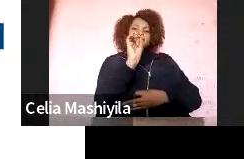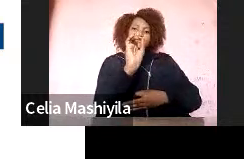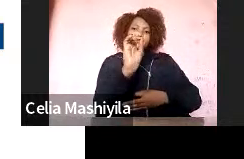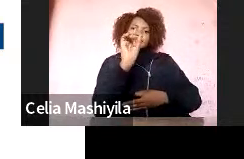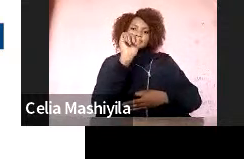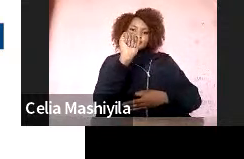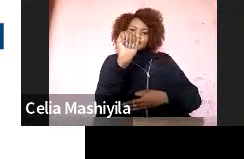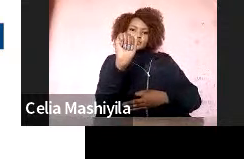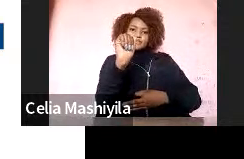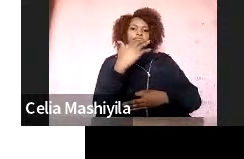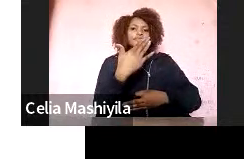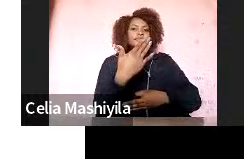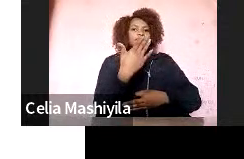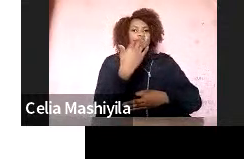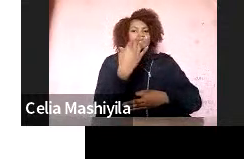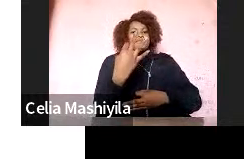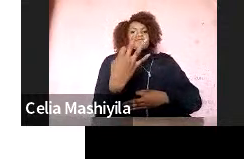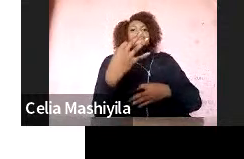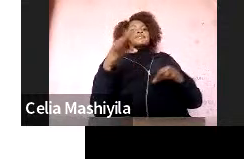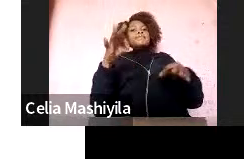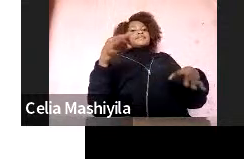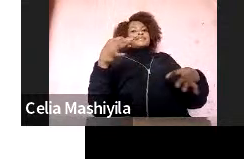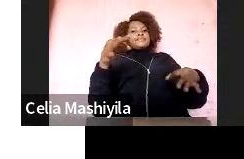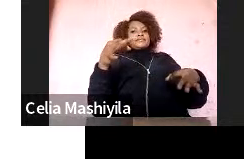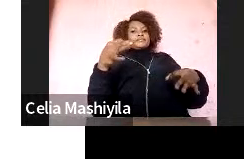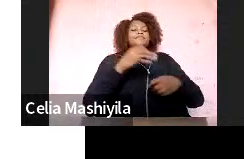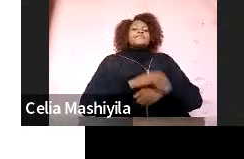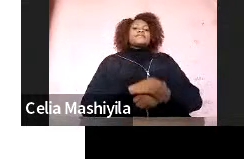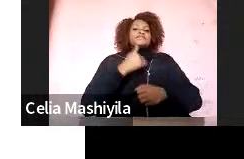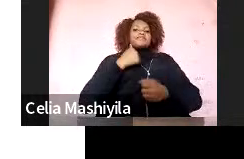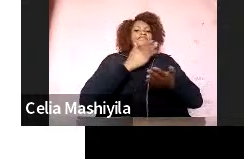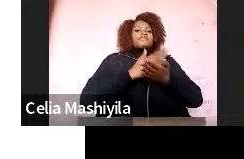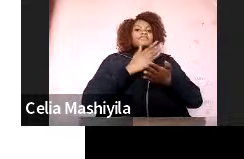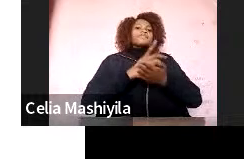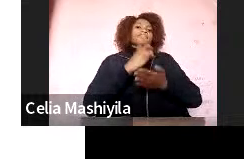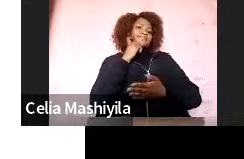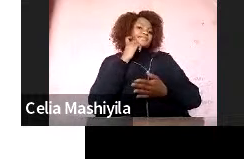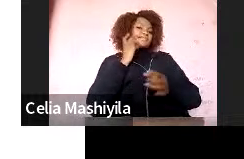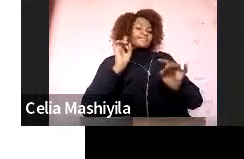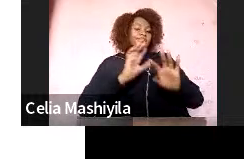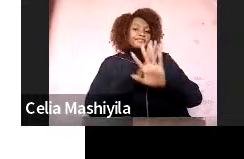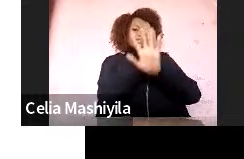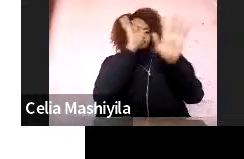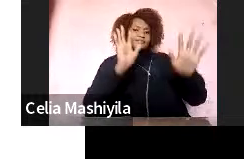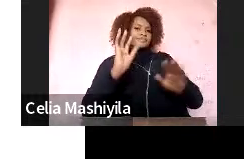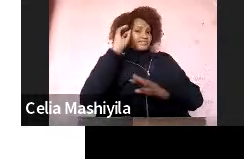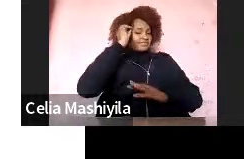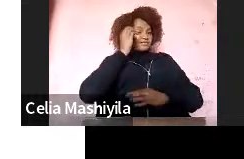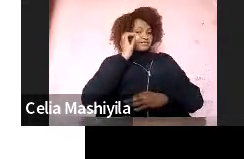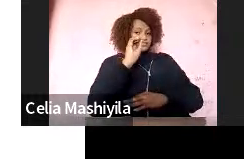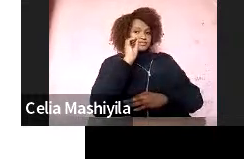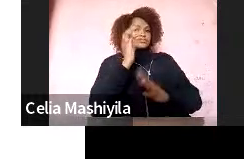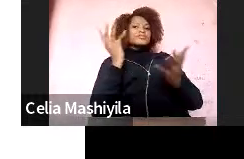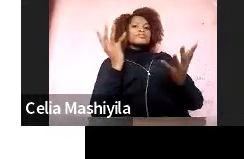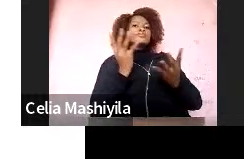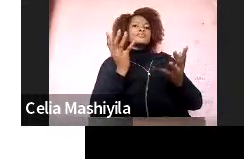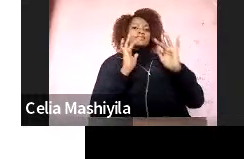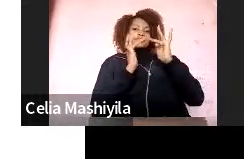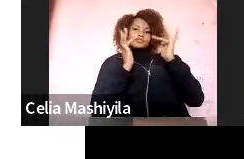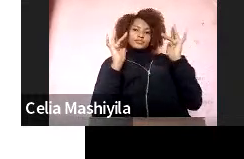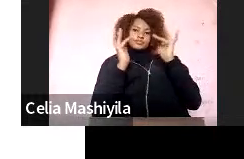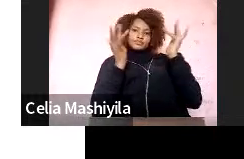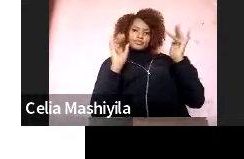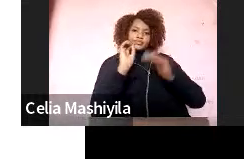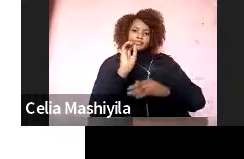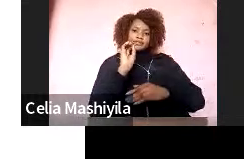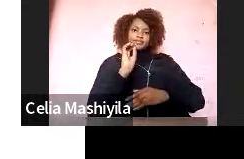and clear, but the information is still available on the website. Now, similarly, this might be sort of